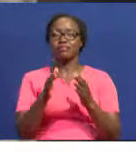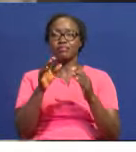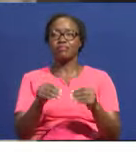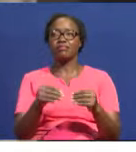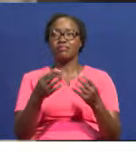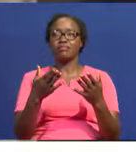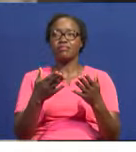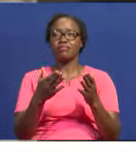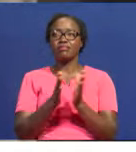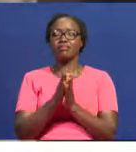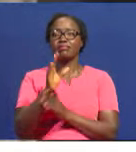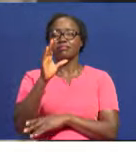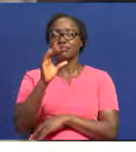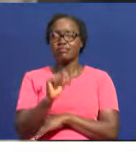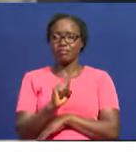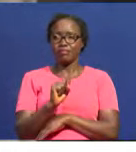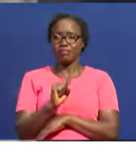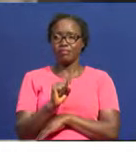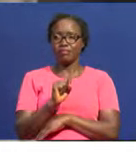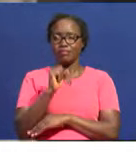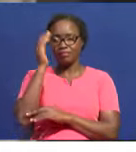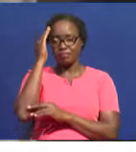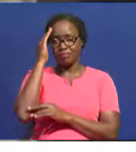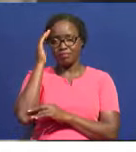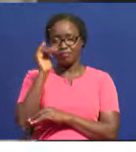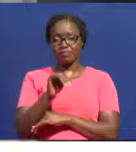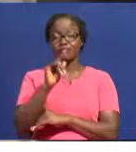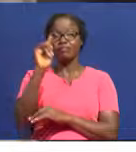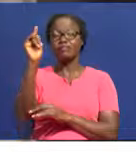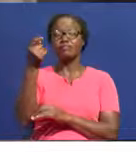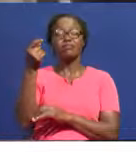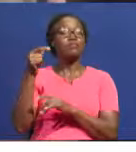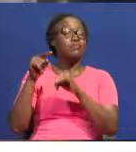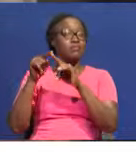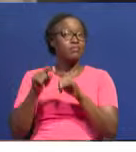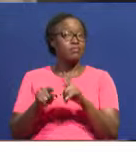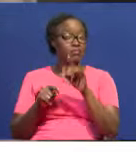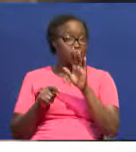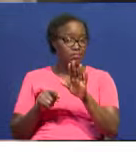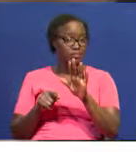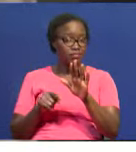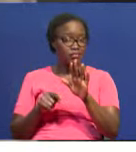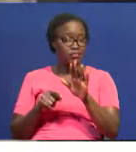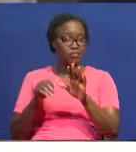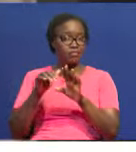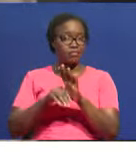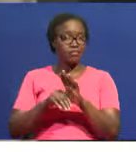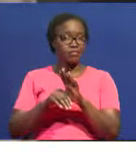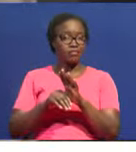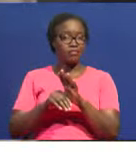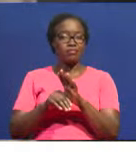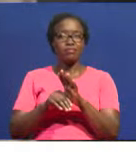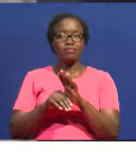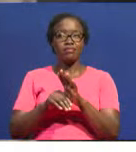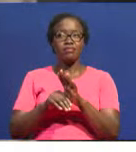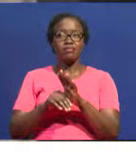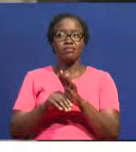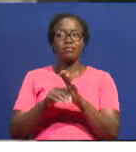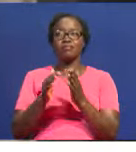cabinet minister, ujue Kenya inategemea wewe katika